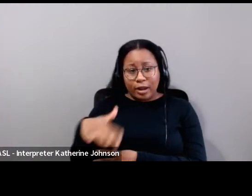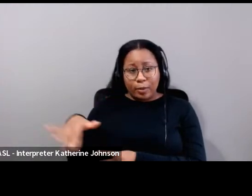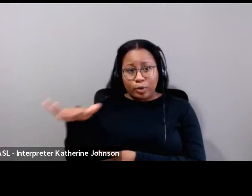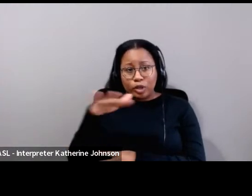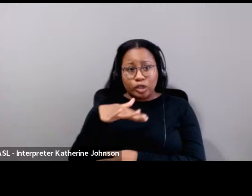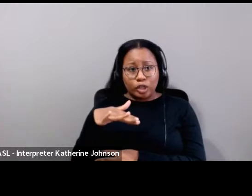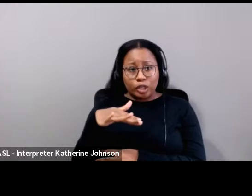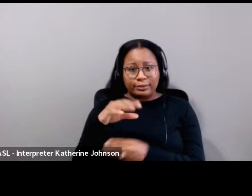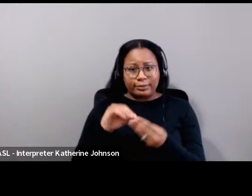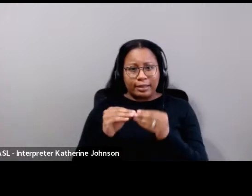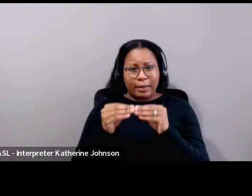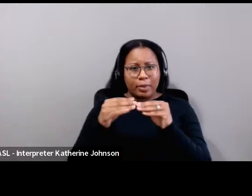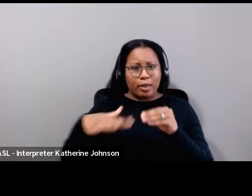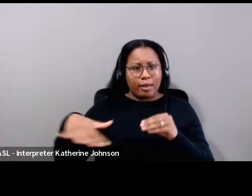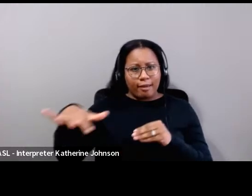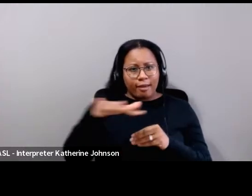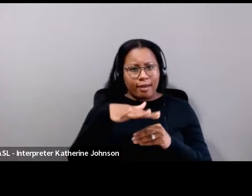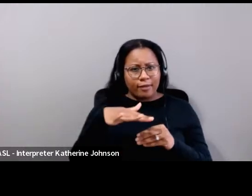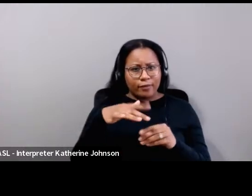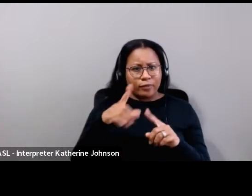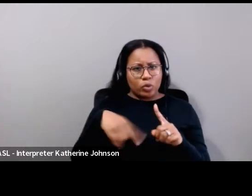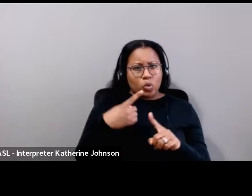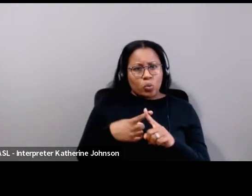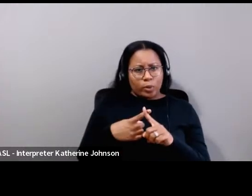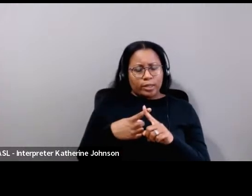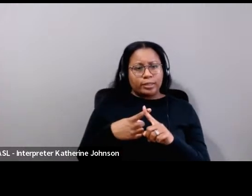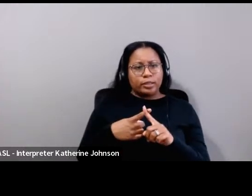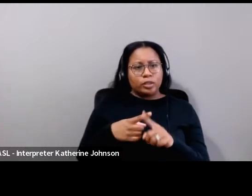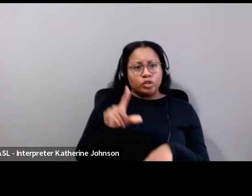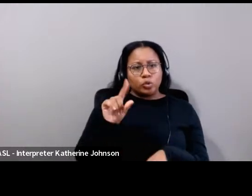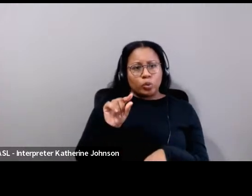is available? And a technical answer is okay.